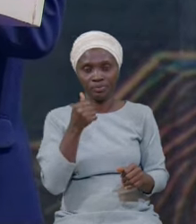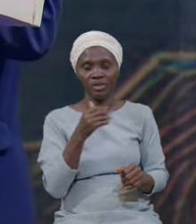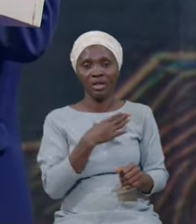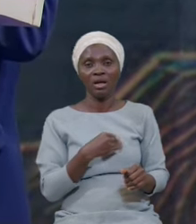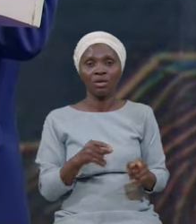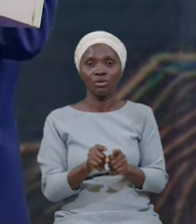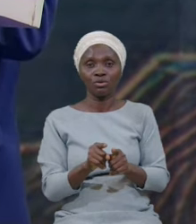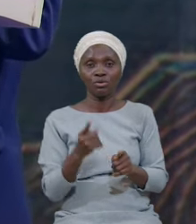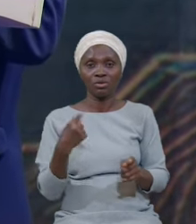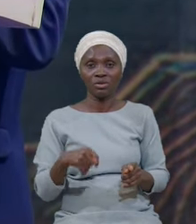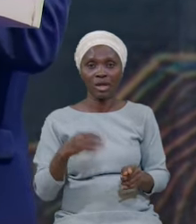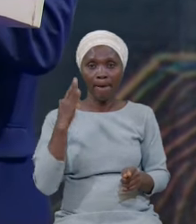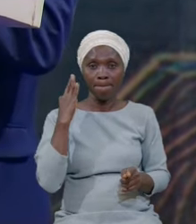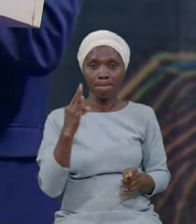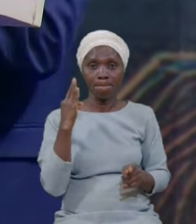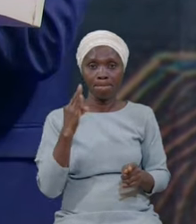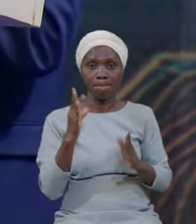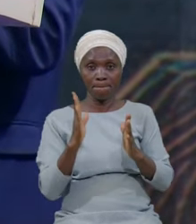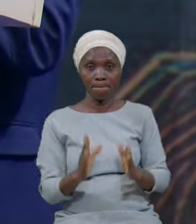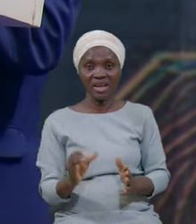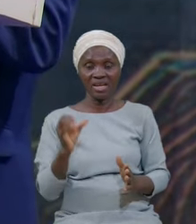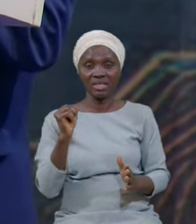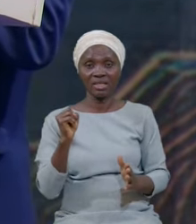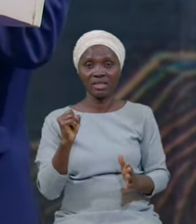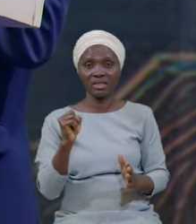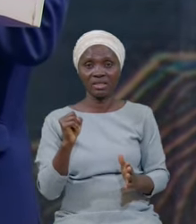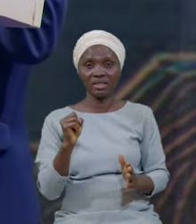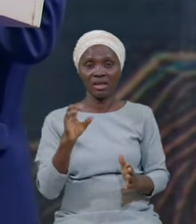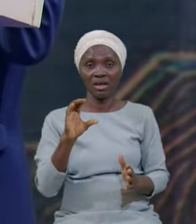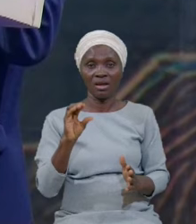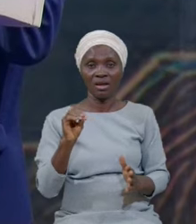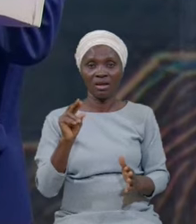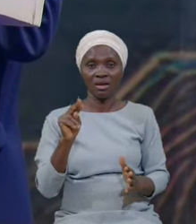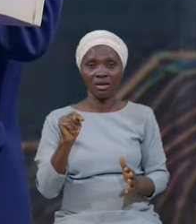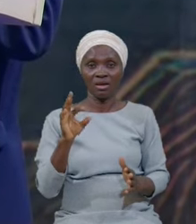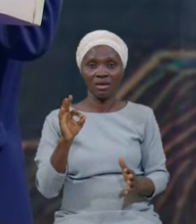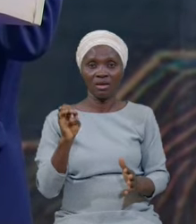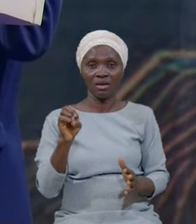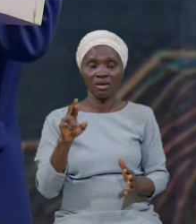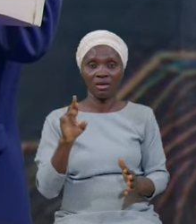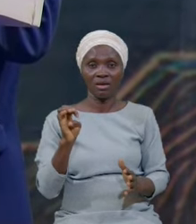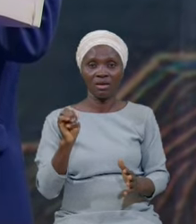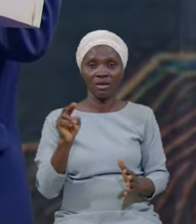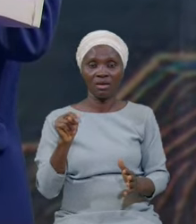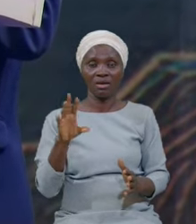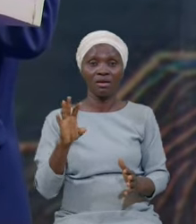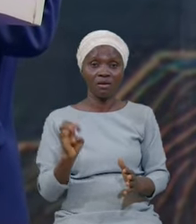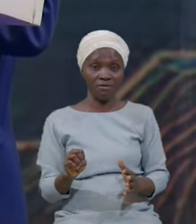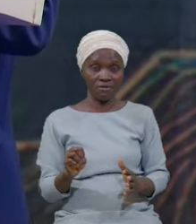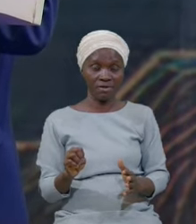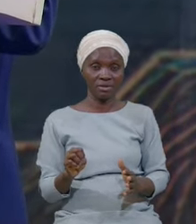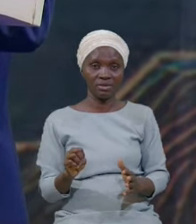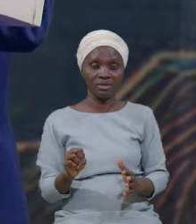professionals, business executive conference is going to be at Event Center with